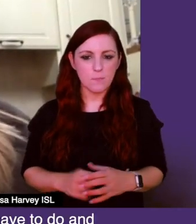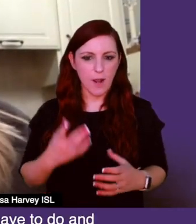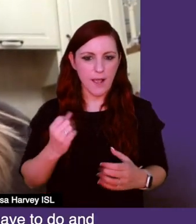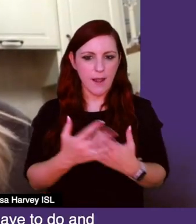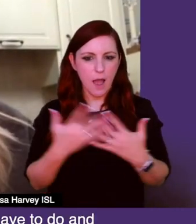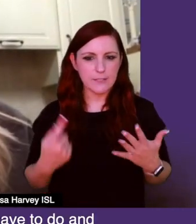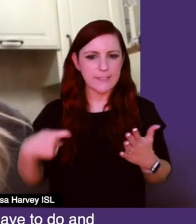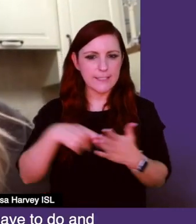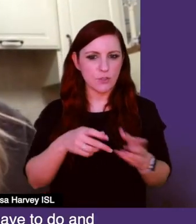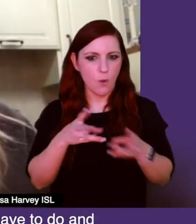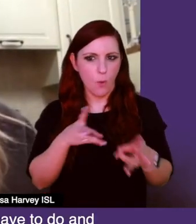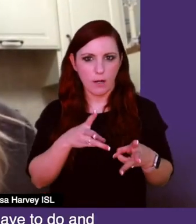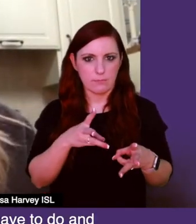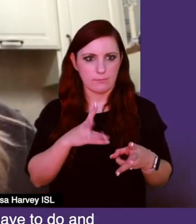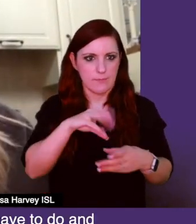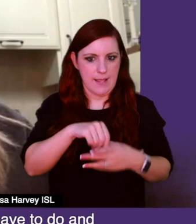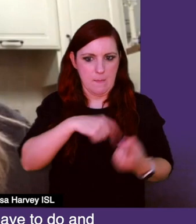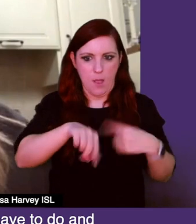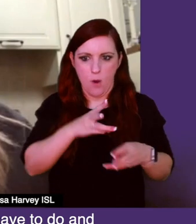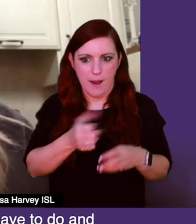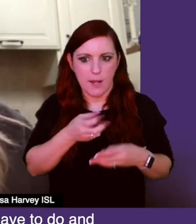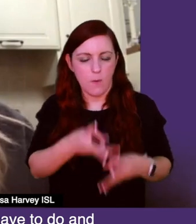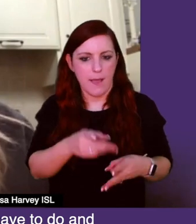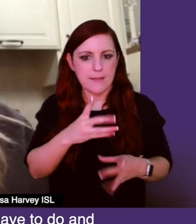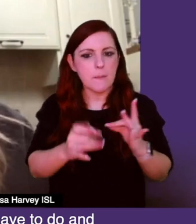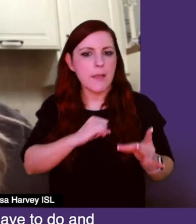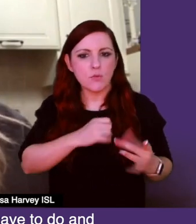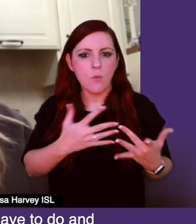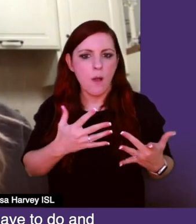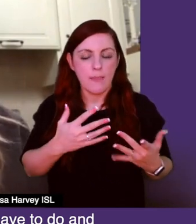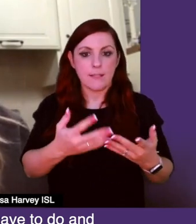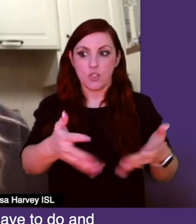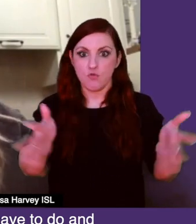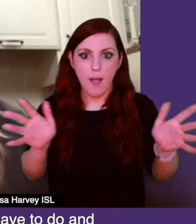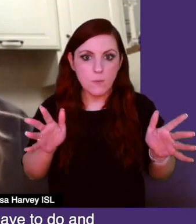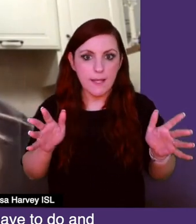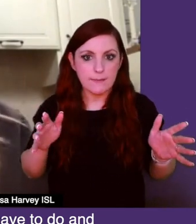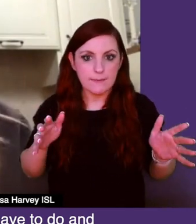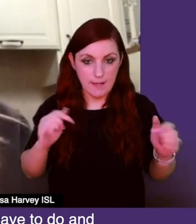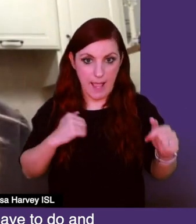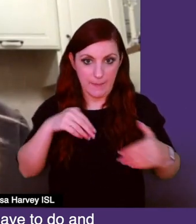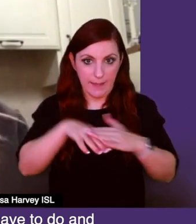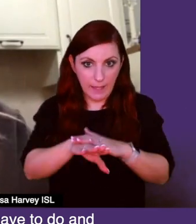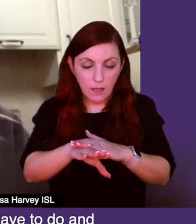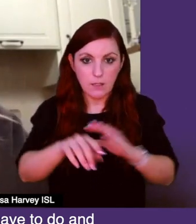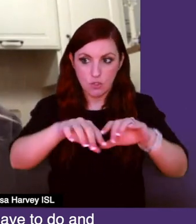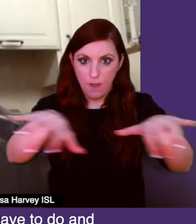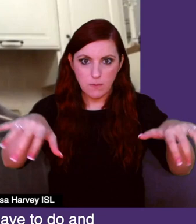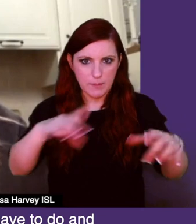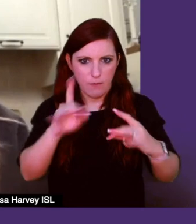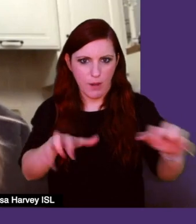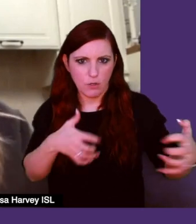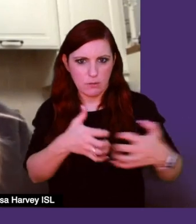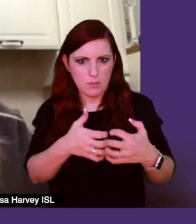So there's a lot of additional work that goes into the work that I have to do, and that is to make sure that the surroundings I find myself in are actually